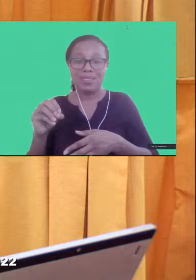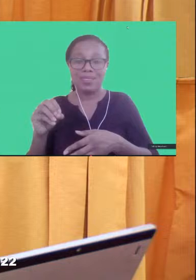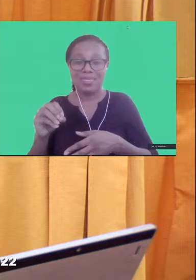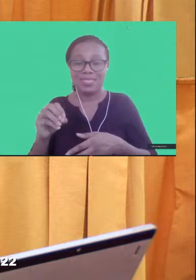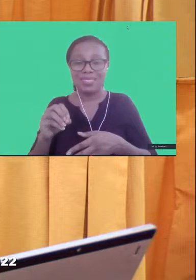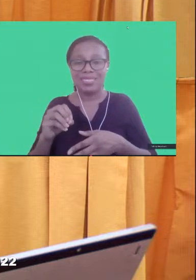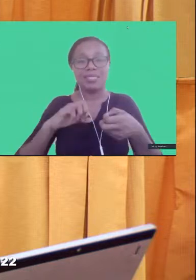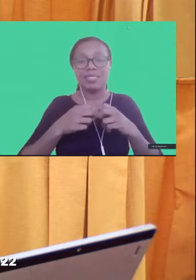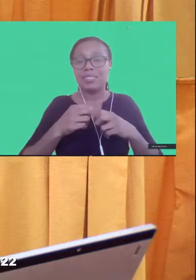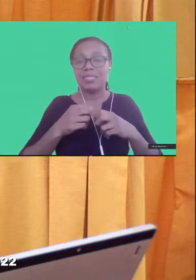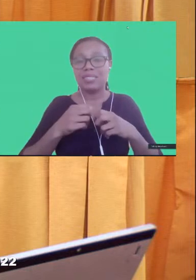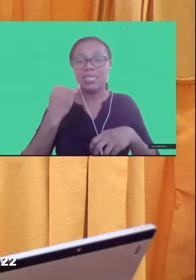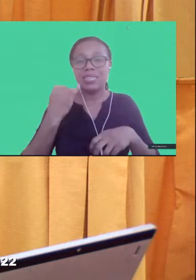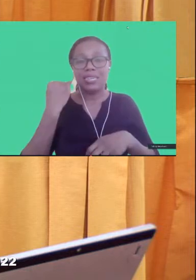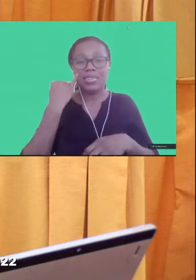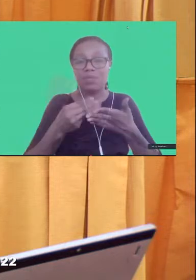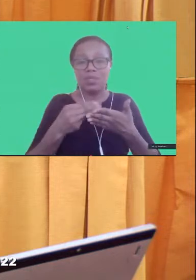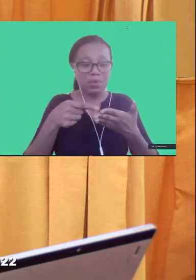government